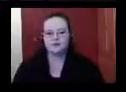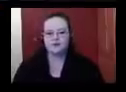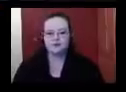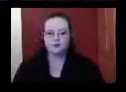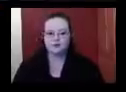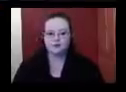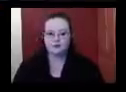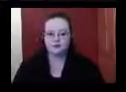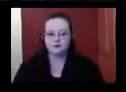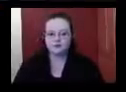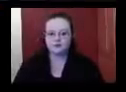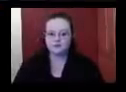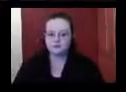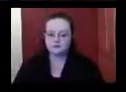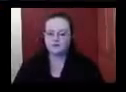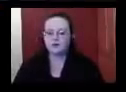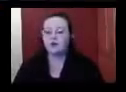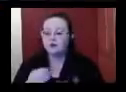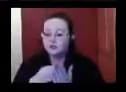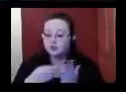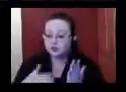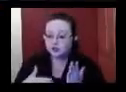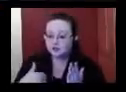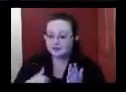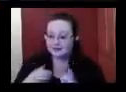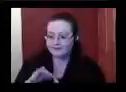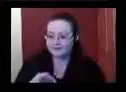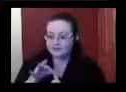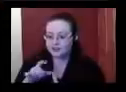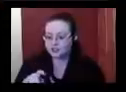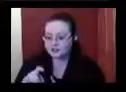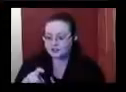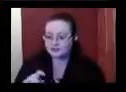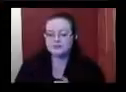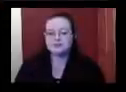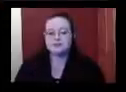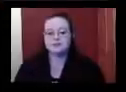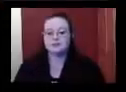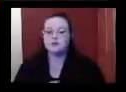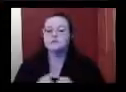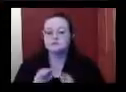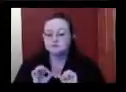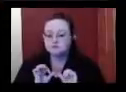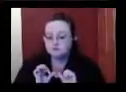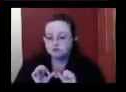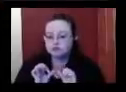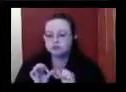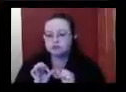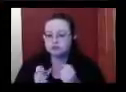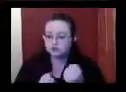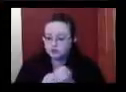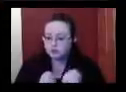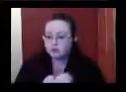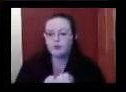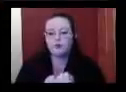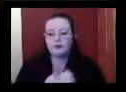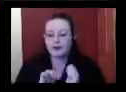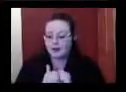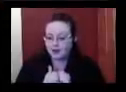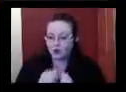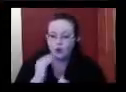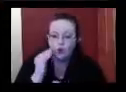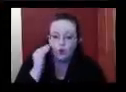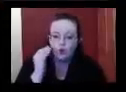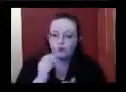In terms of supporting our students with special needs, we'll continue to support our students with their homeroom teacher and